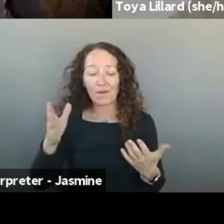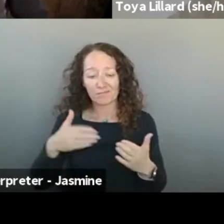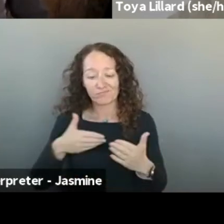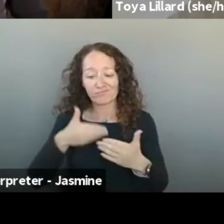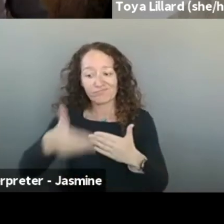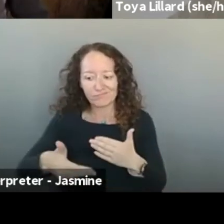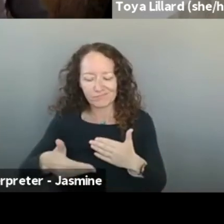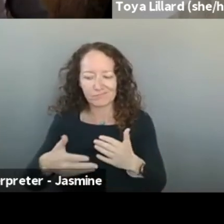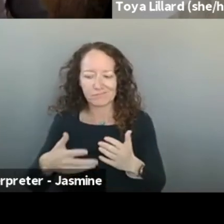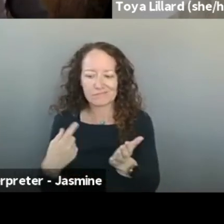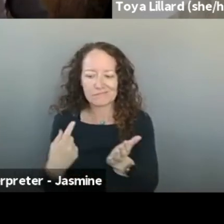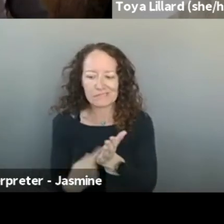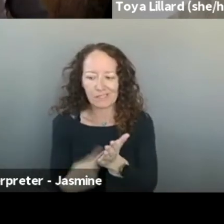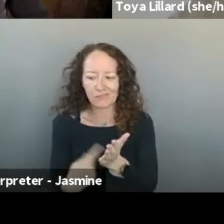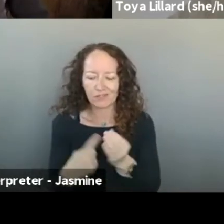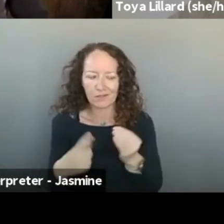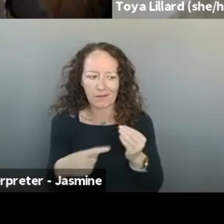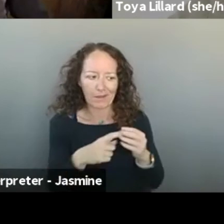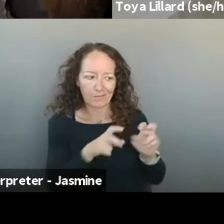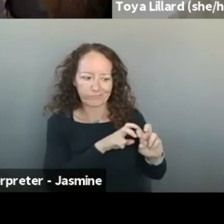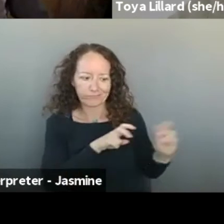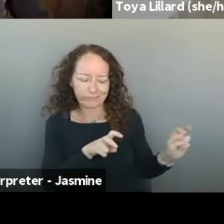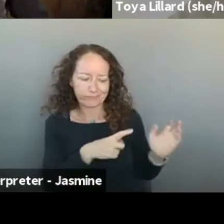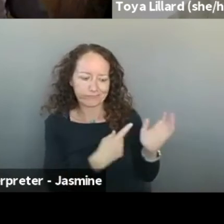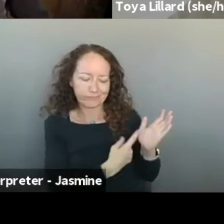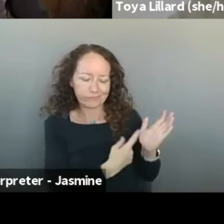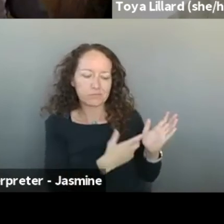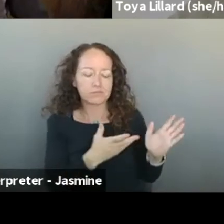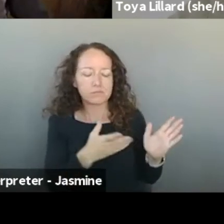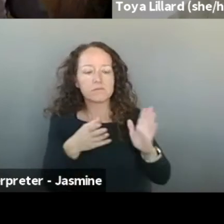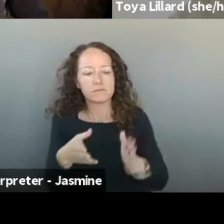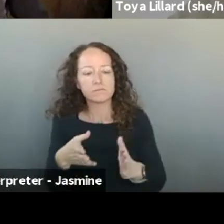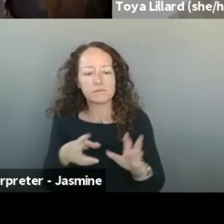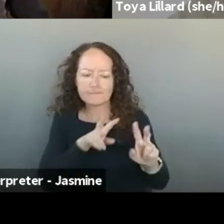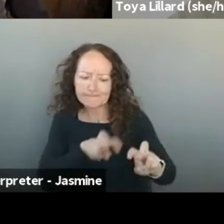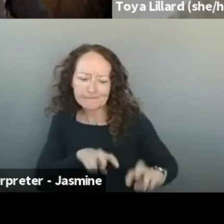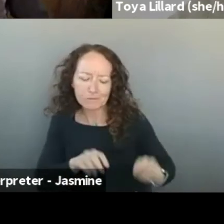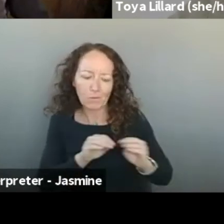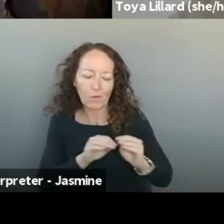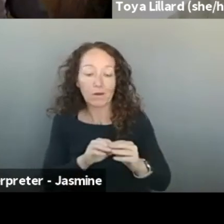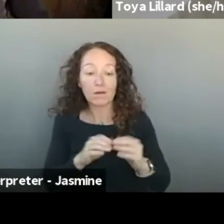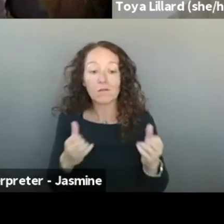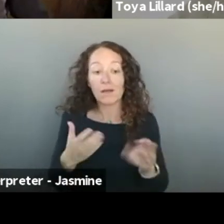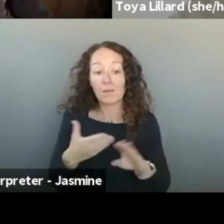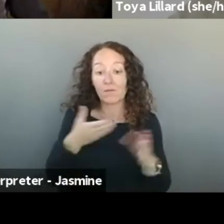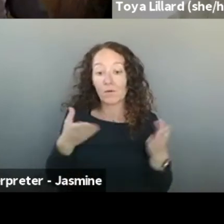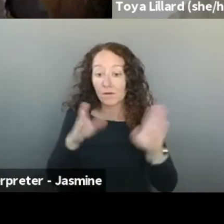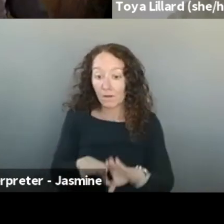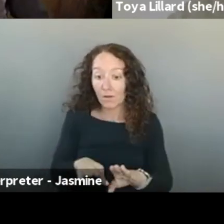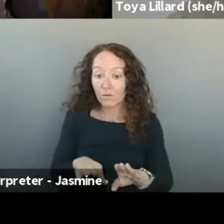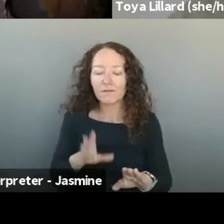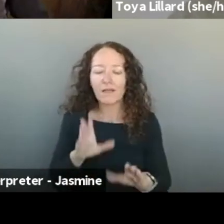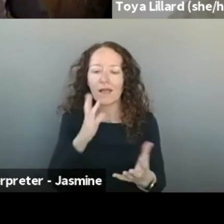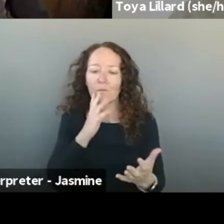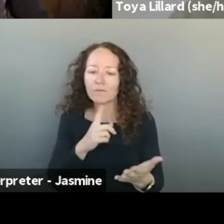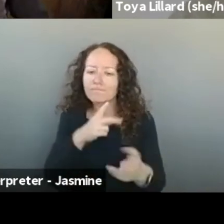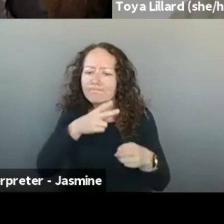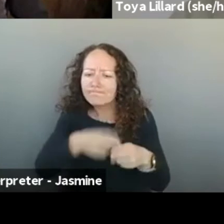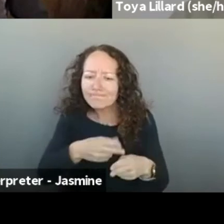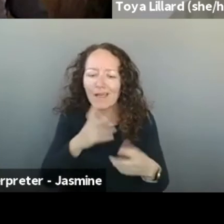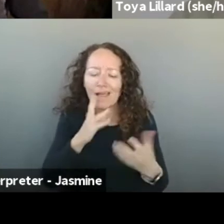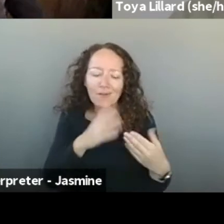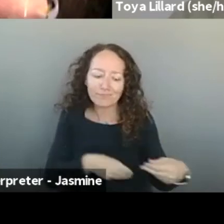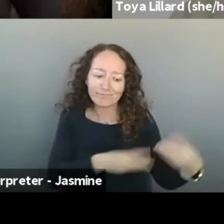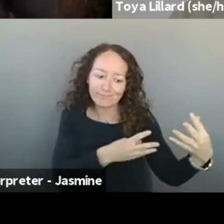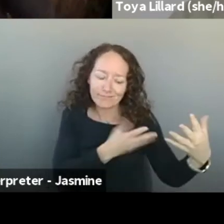But first, before we close this portion out, I just want to uplift. I know it was in the chat. We touched on it a couple